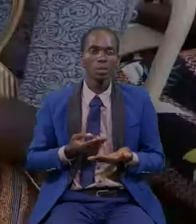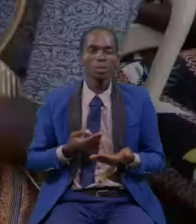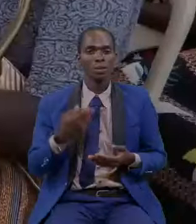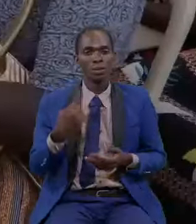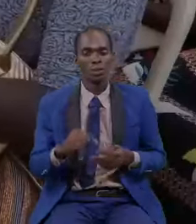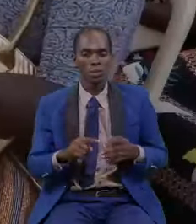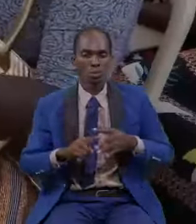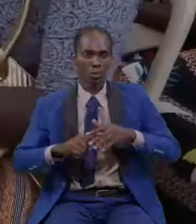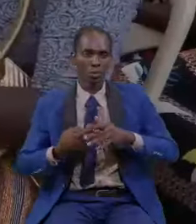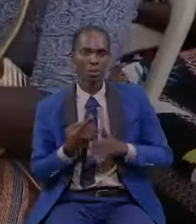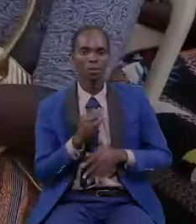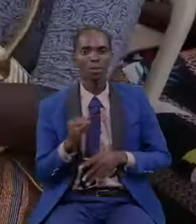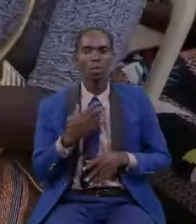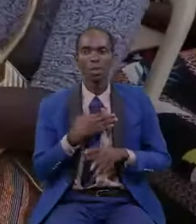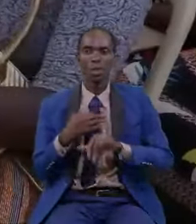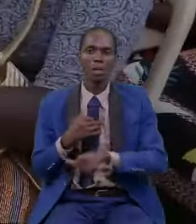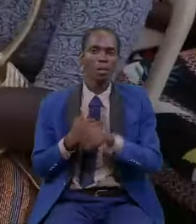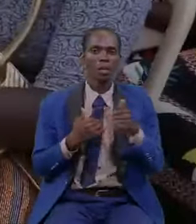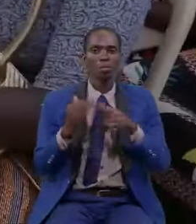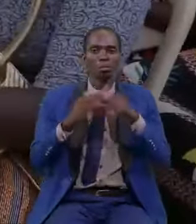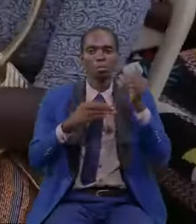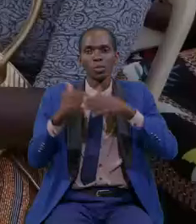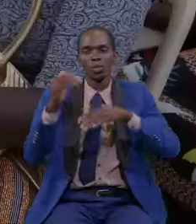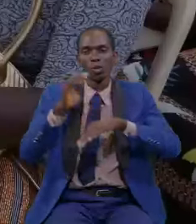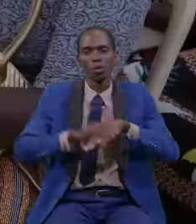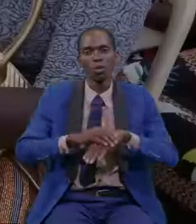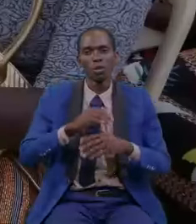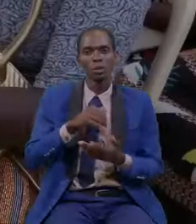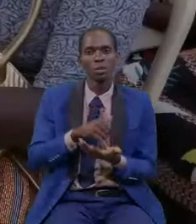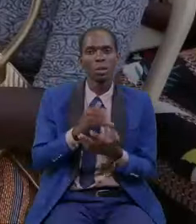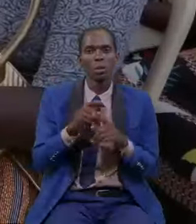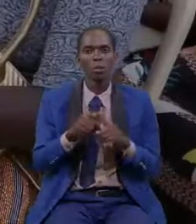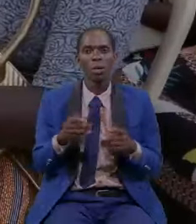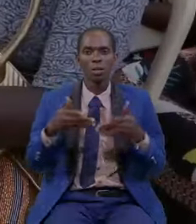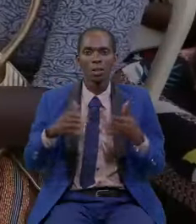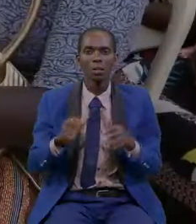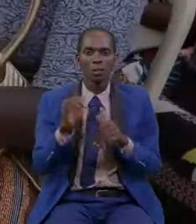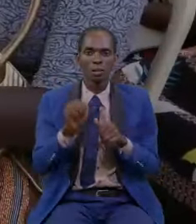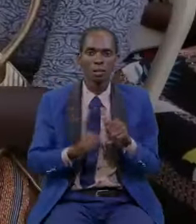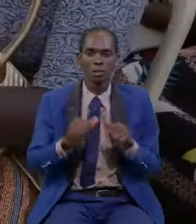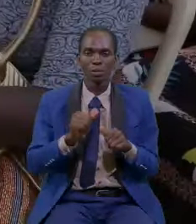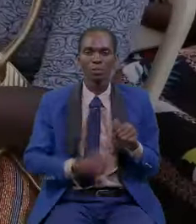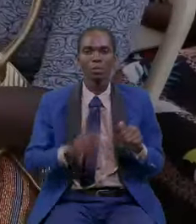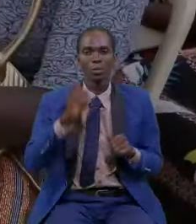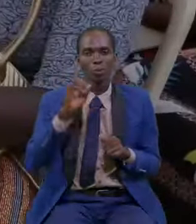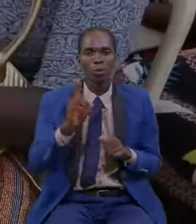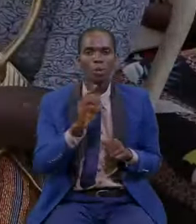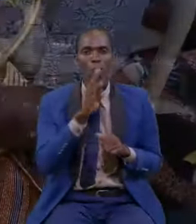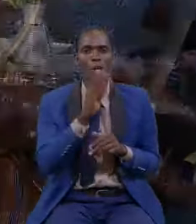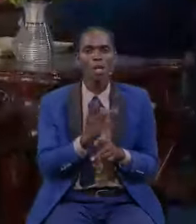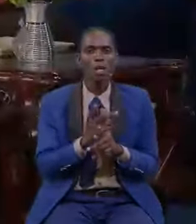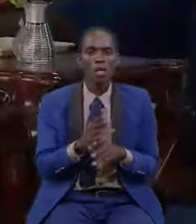buildeth thereon. But let every man take heed how he